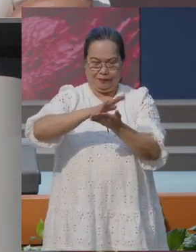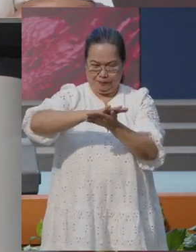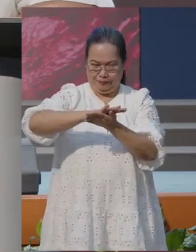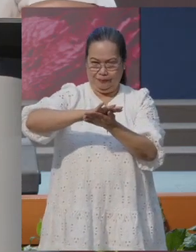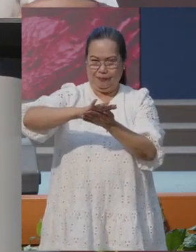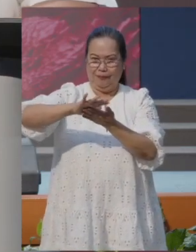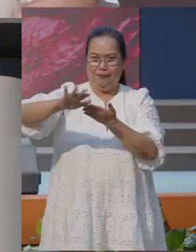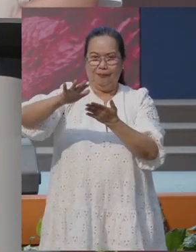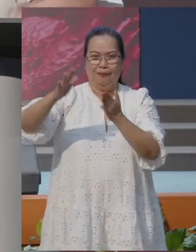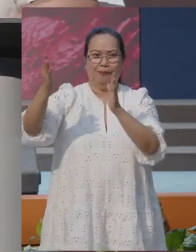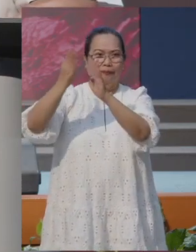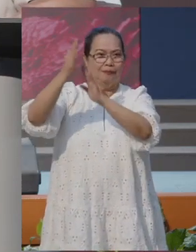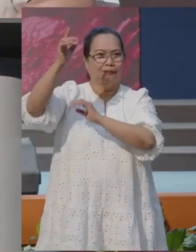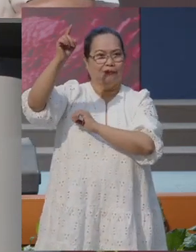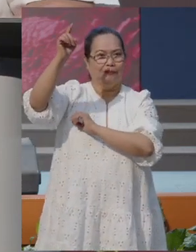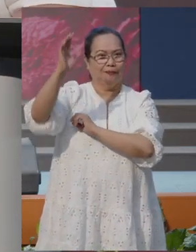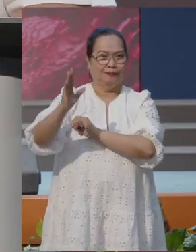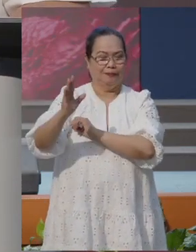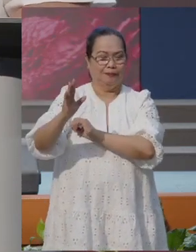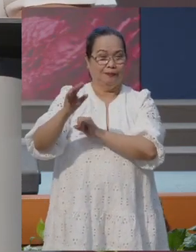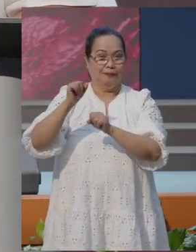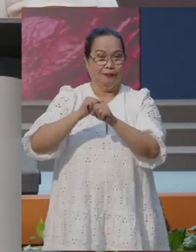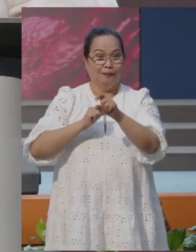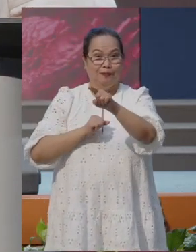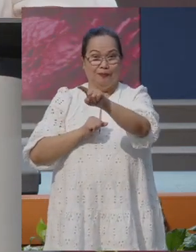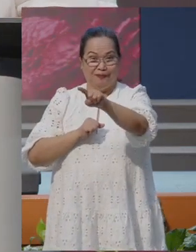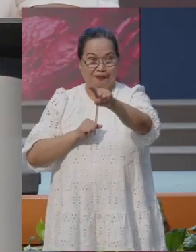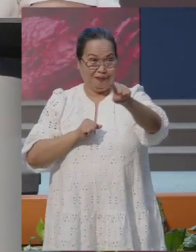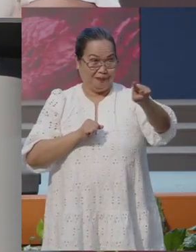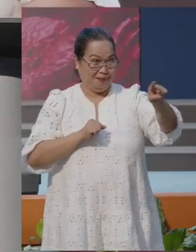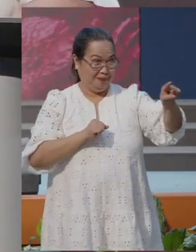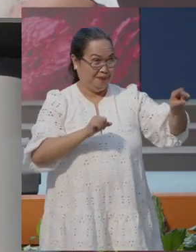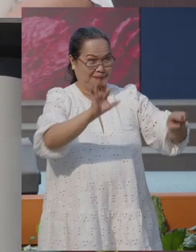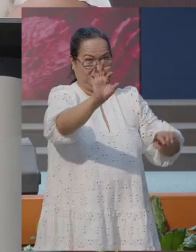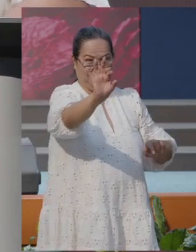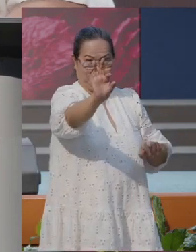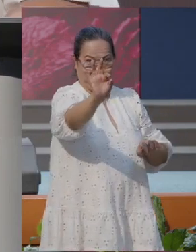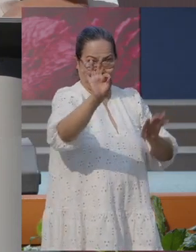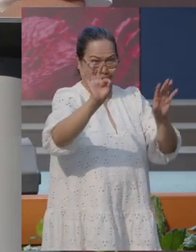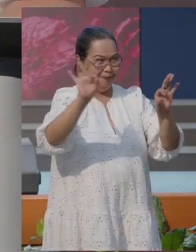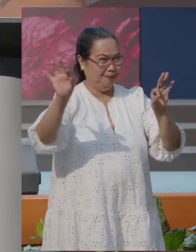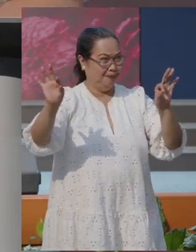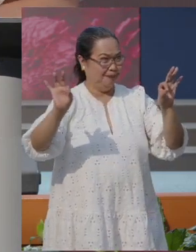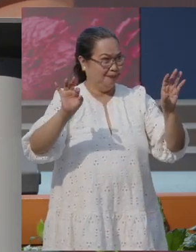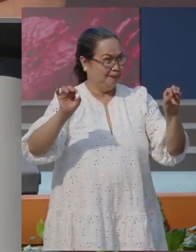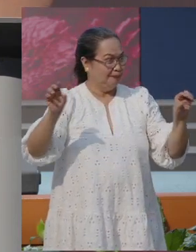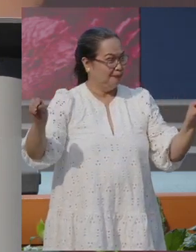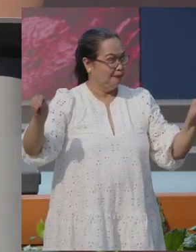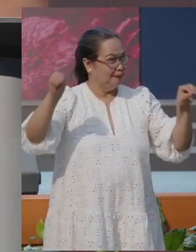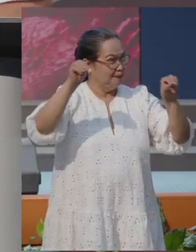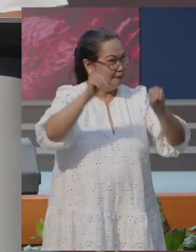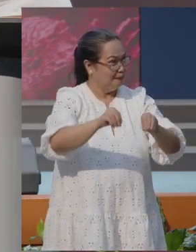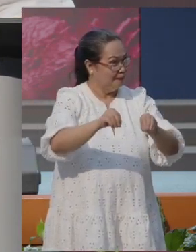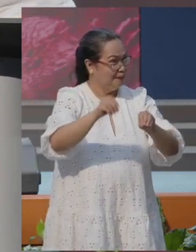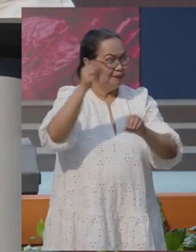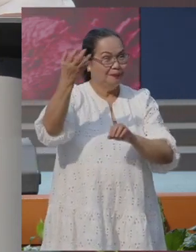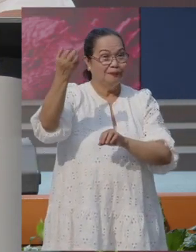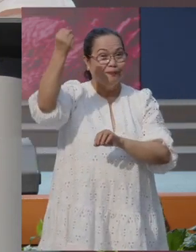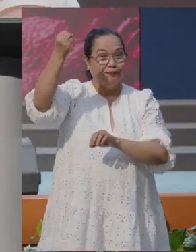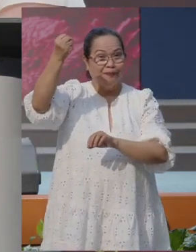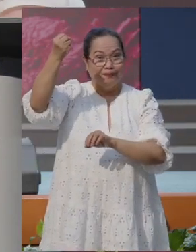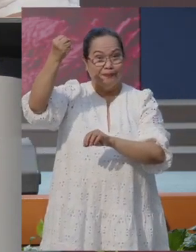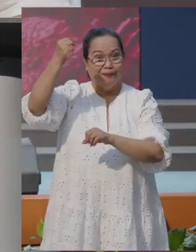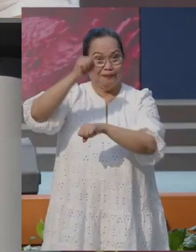blameless before Him. Pinili tayo, tinawag tayo. Ephesians 2:10, for we are His